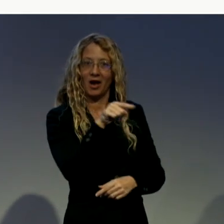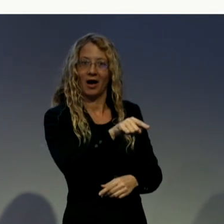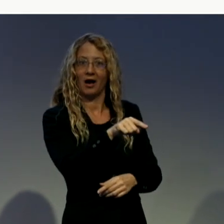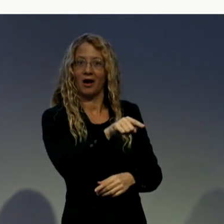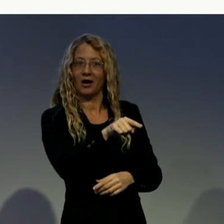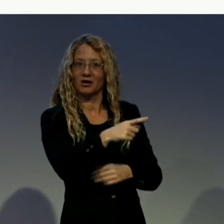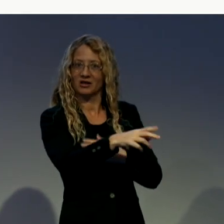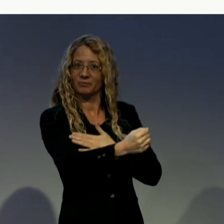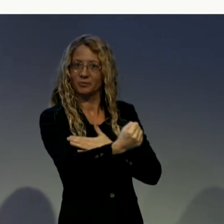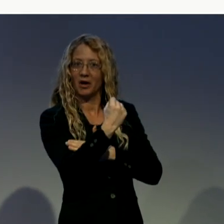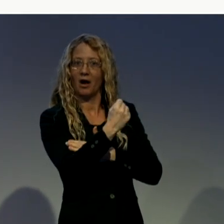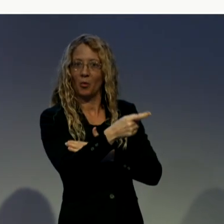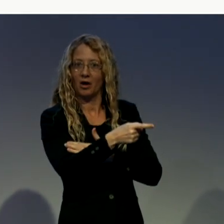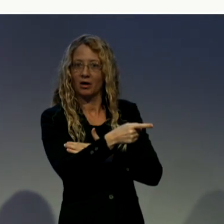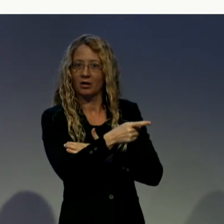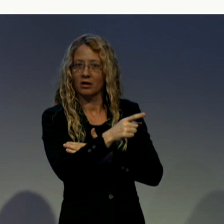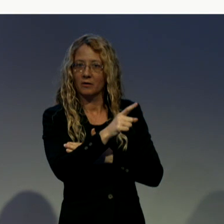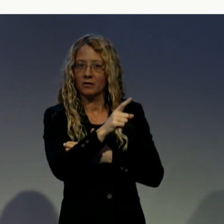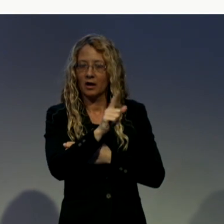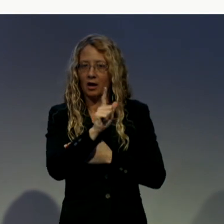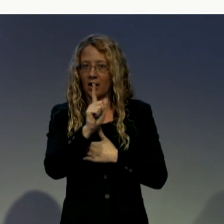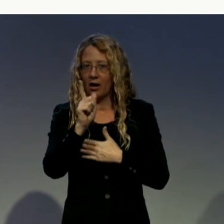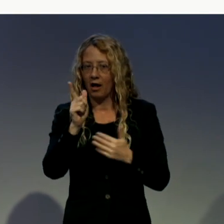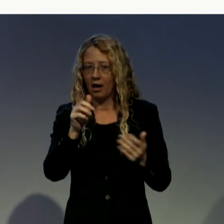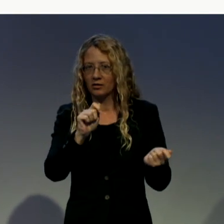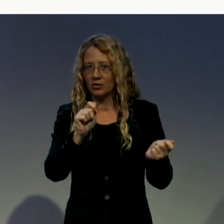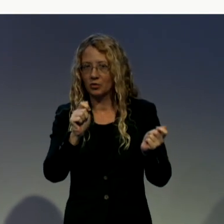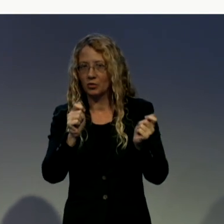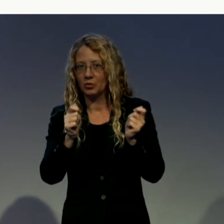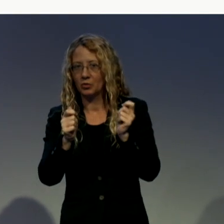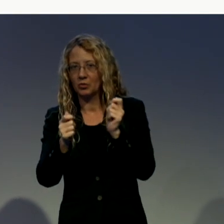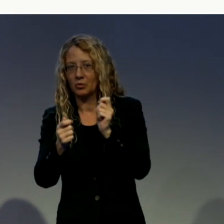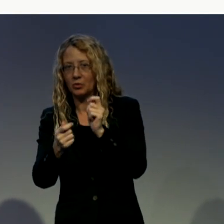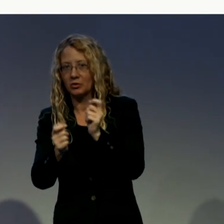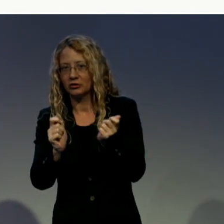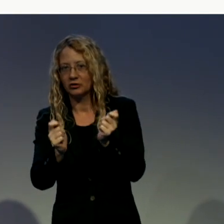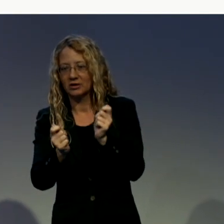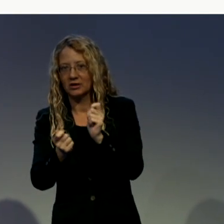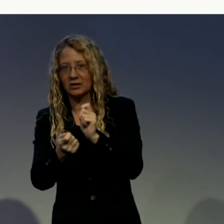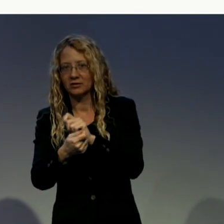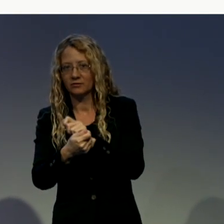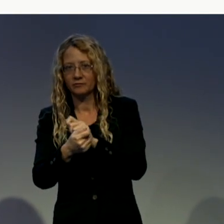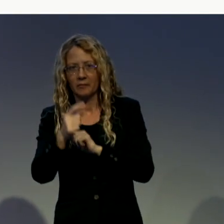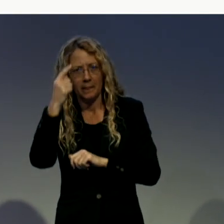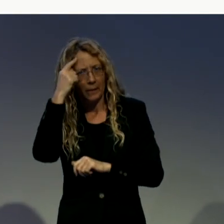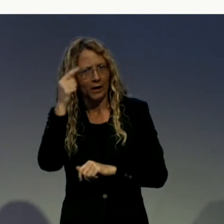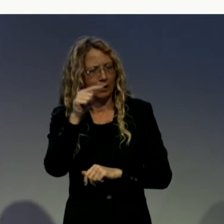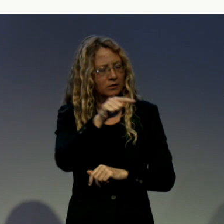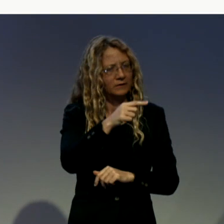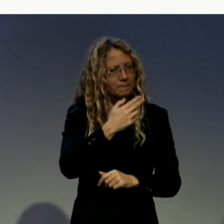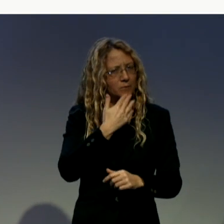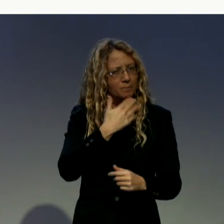not necessarily what you see when you first start watching. And I think for me that's really,